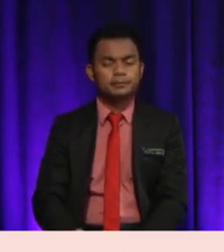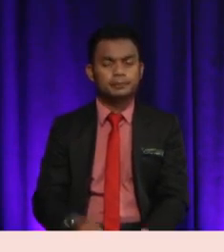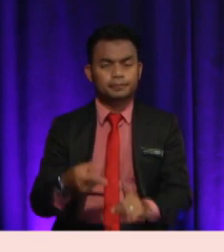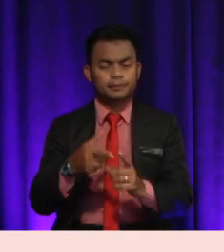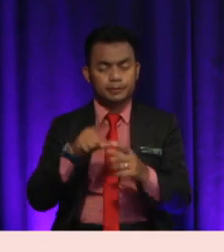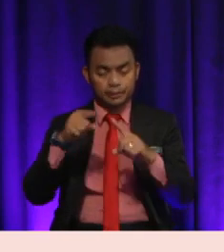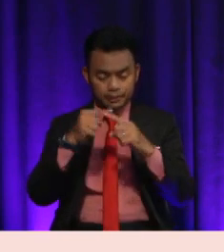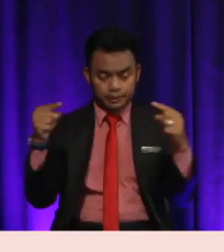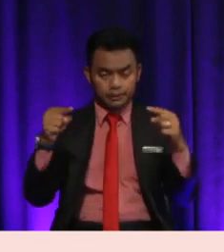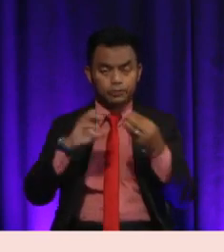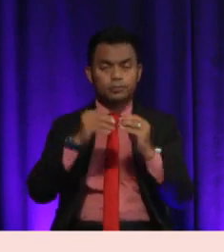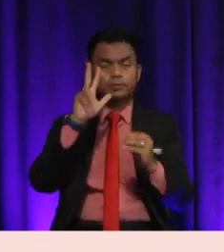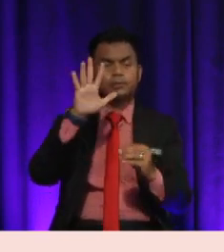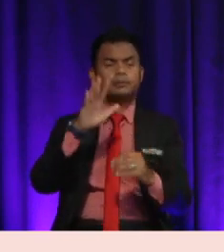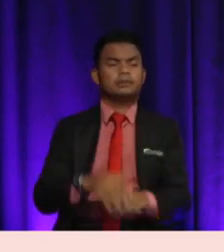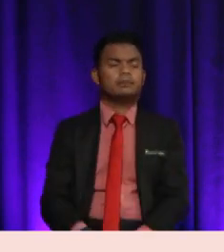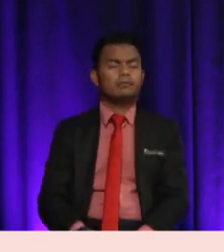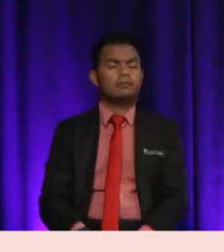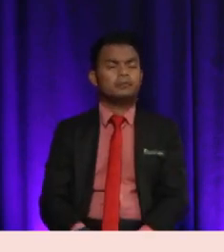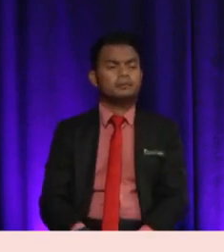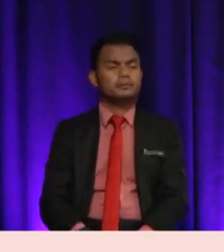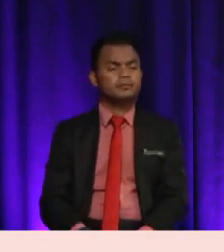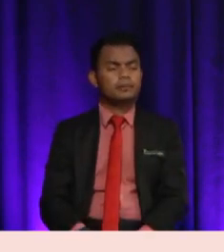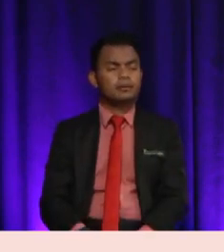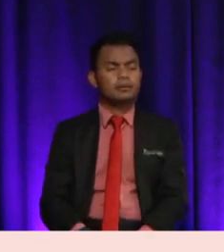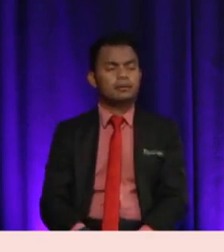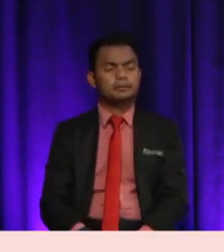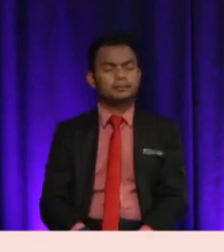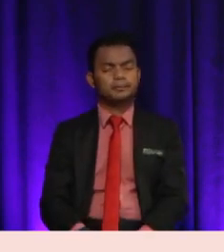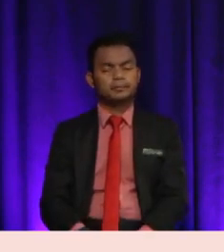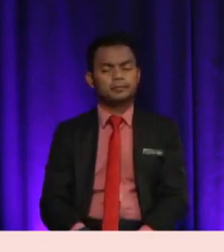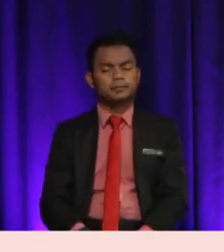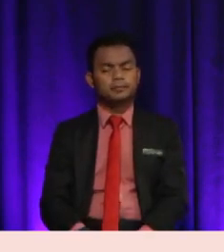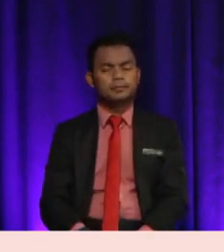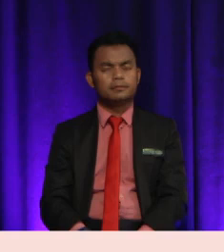own money, she would have a lot of big decisions to make.